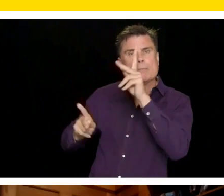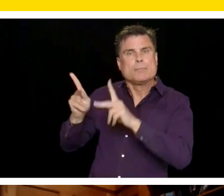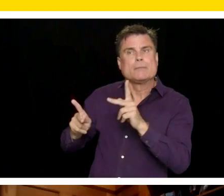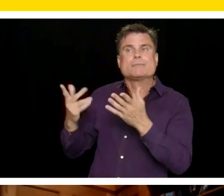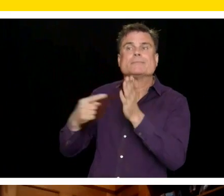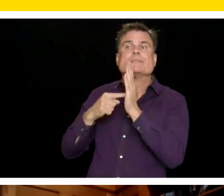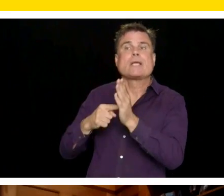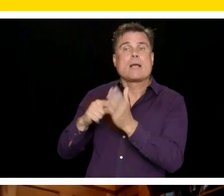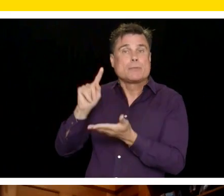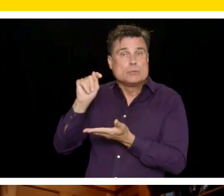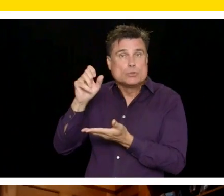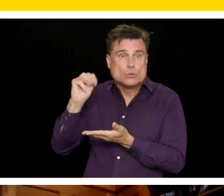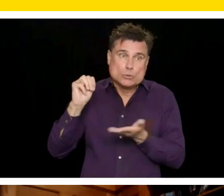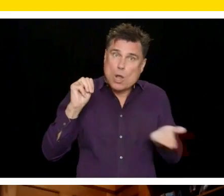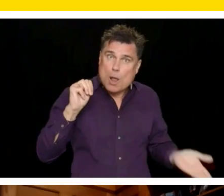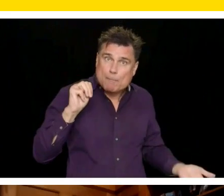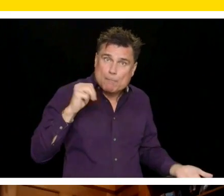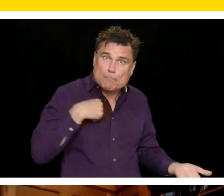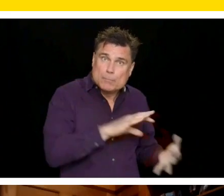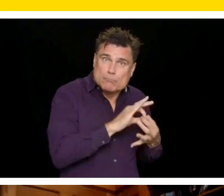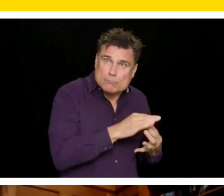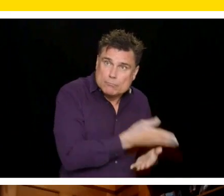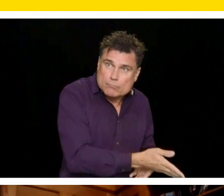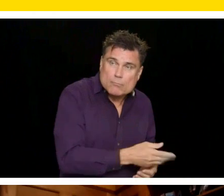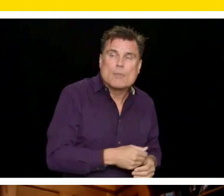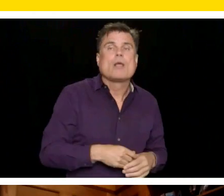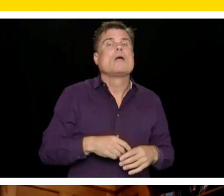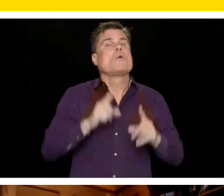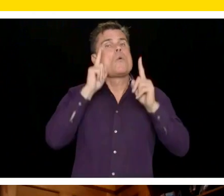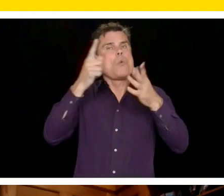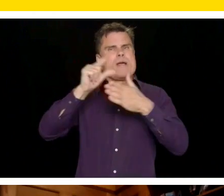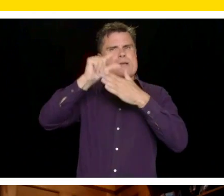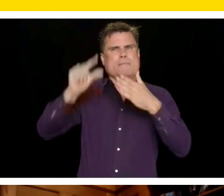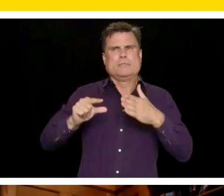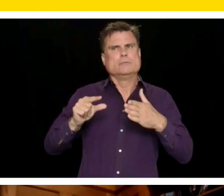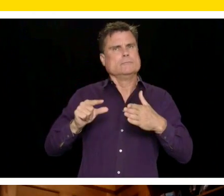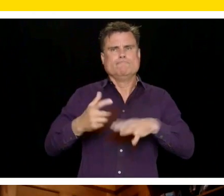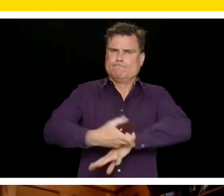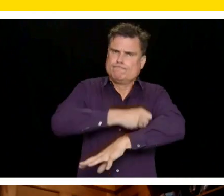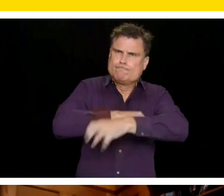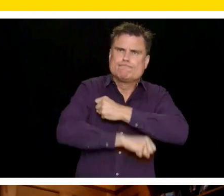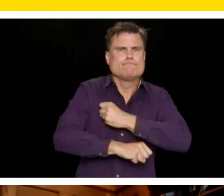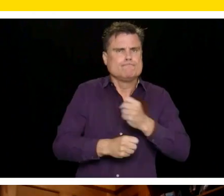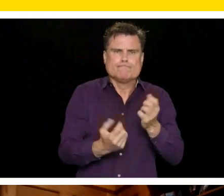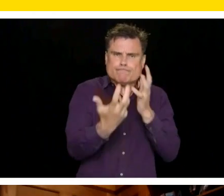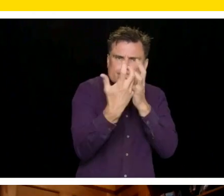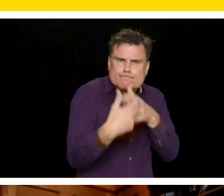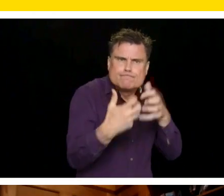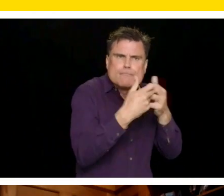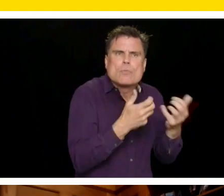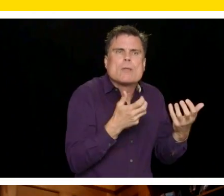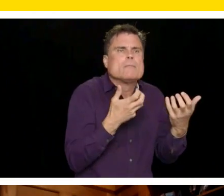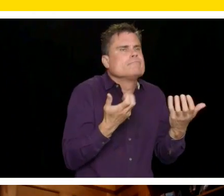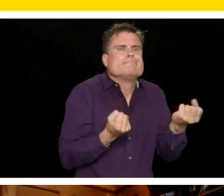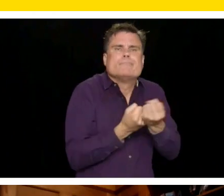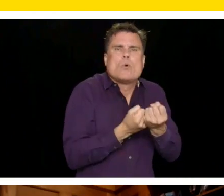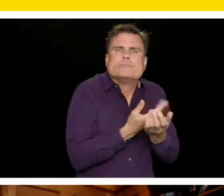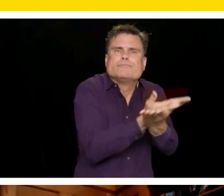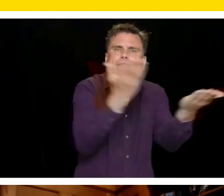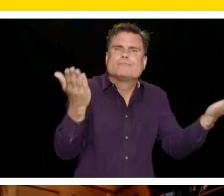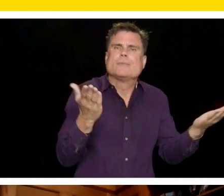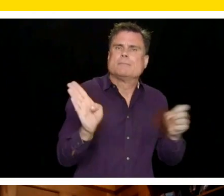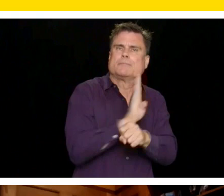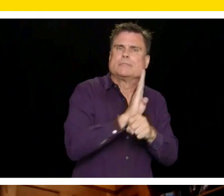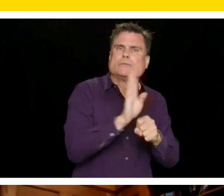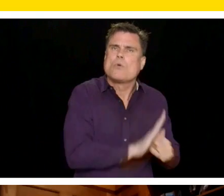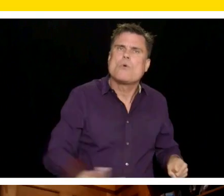best as we possibly can throughout this pandemic, making sure that we create a good economic foundation from which to